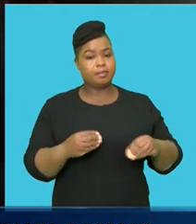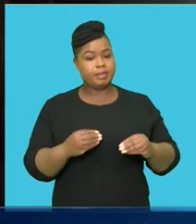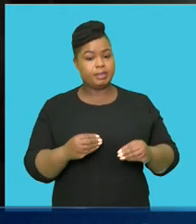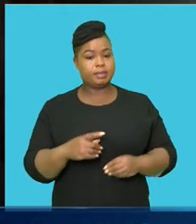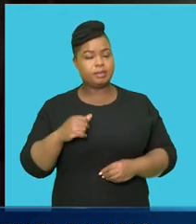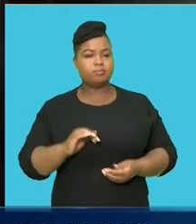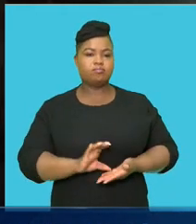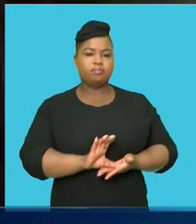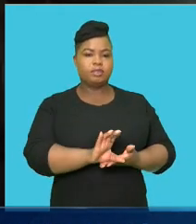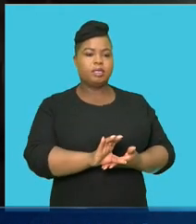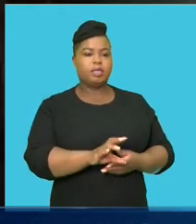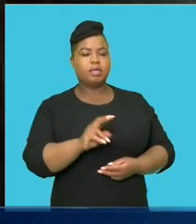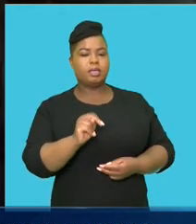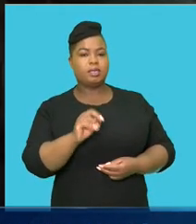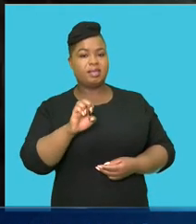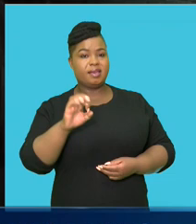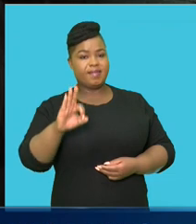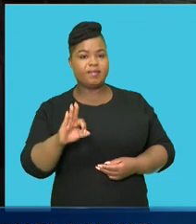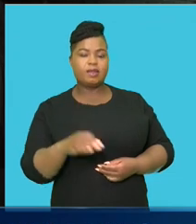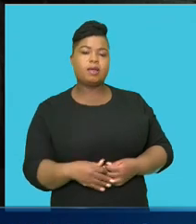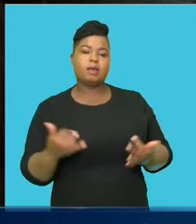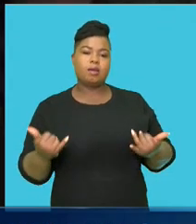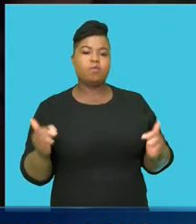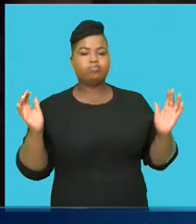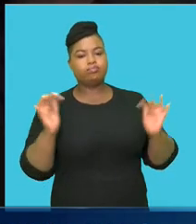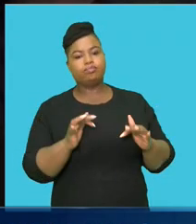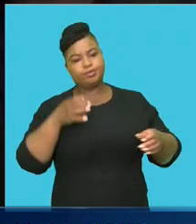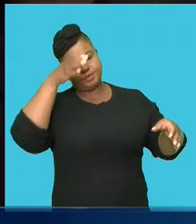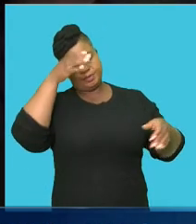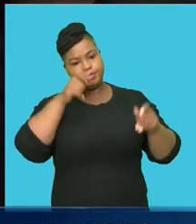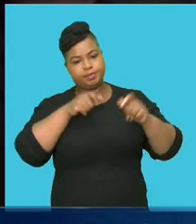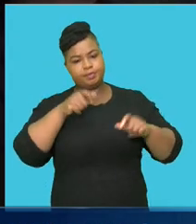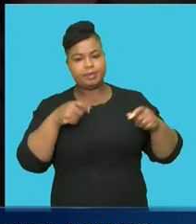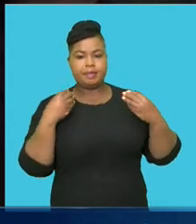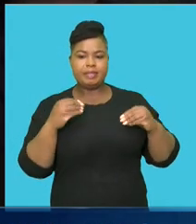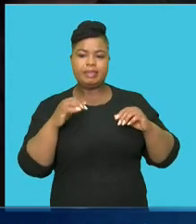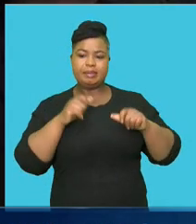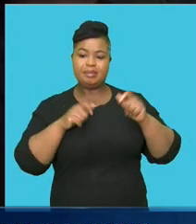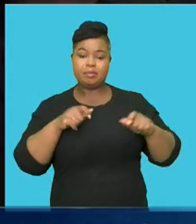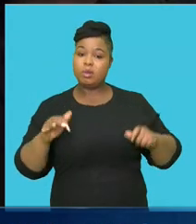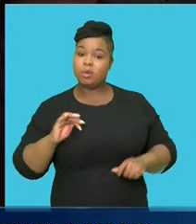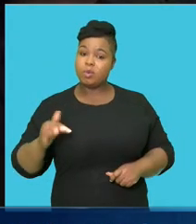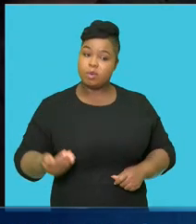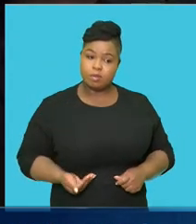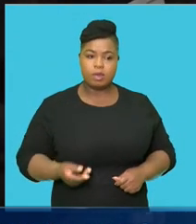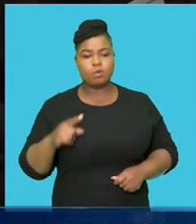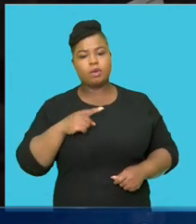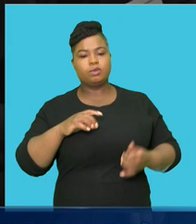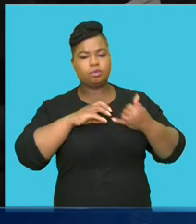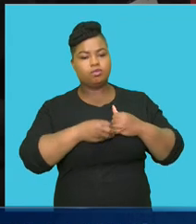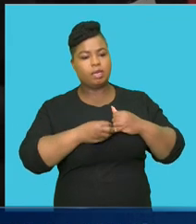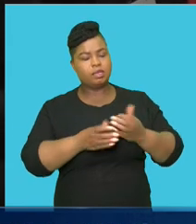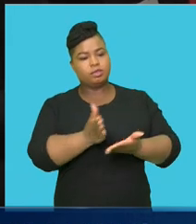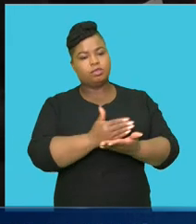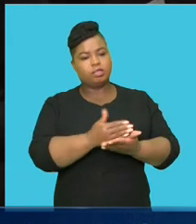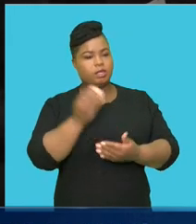osomabhizinisi i-National Empowerment Fund ihlanganise osolwazi kanye nosomabhizinisi besifazane ukucobelelana